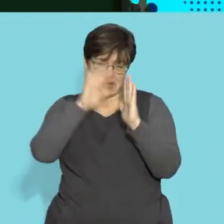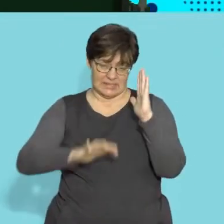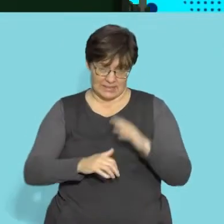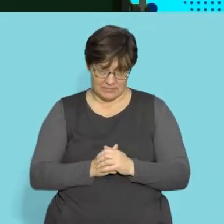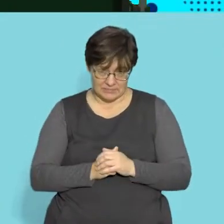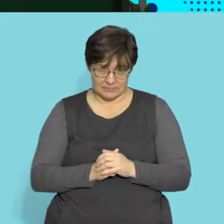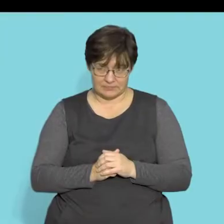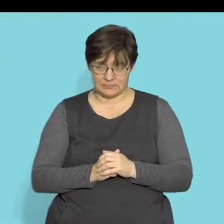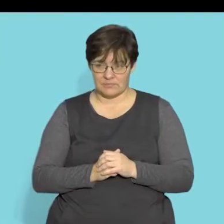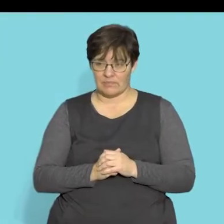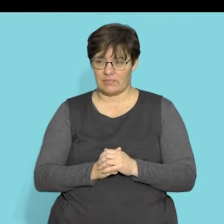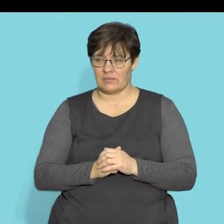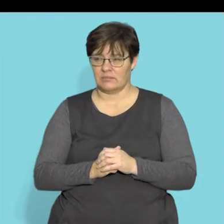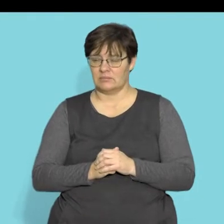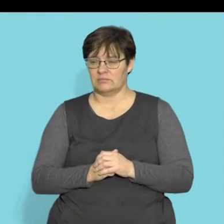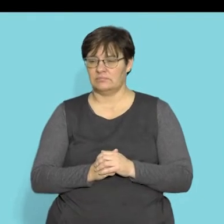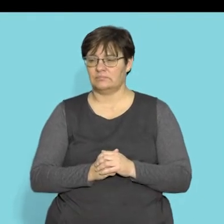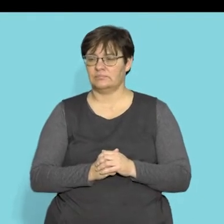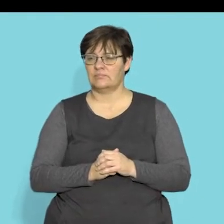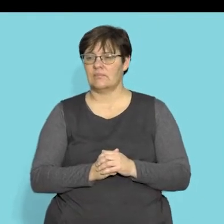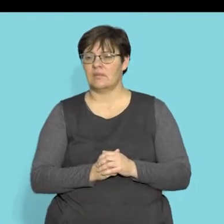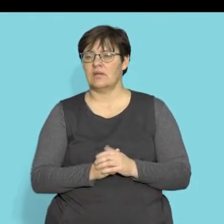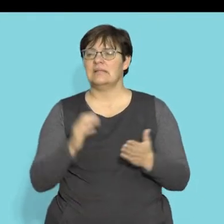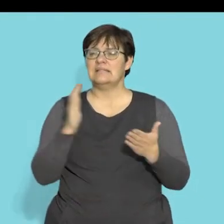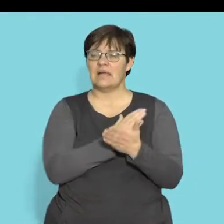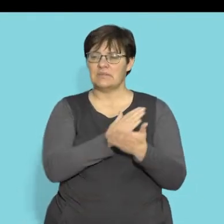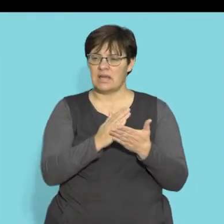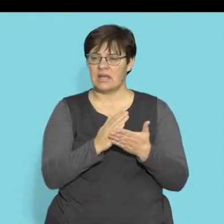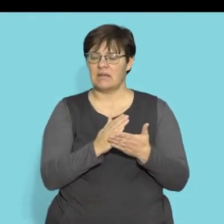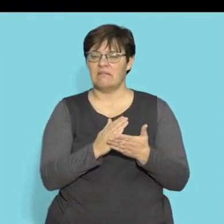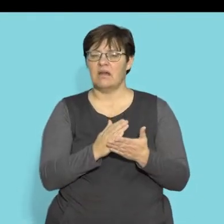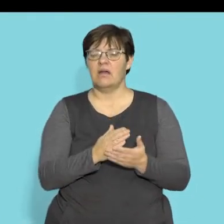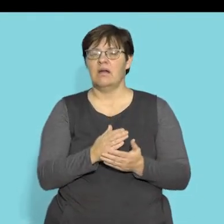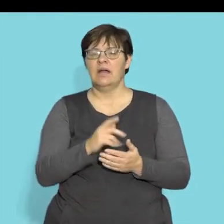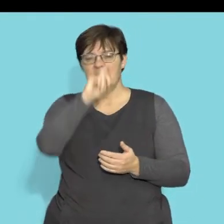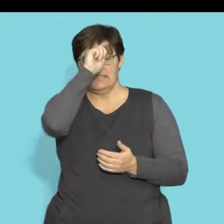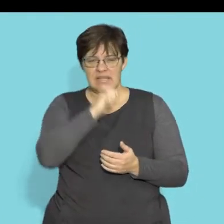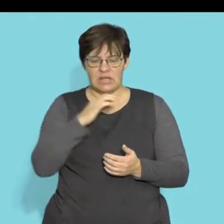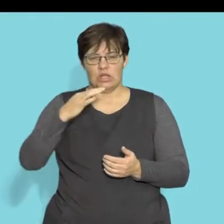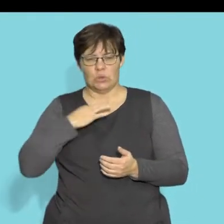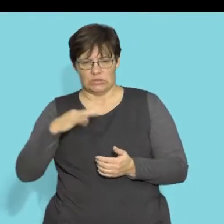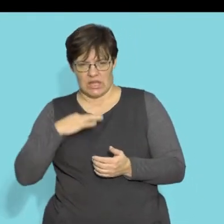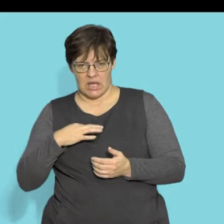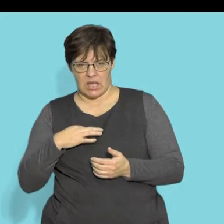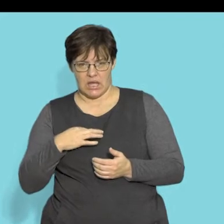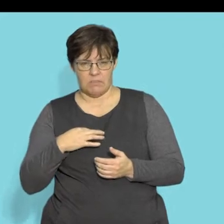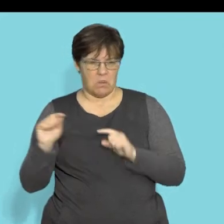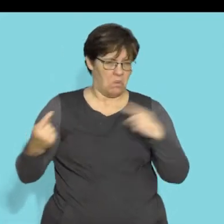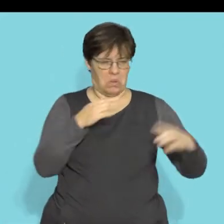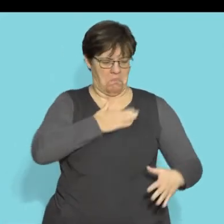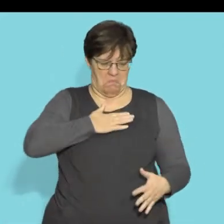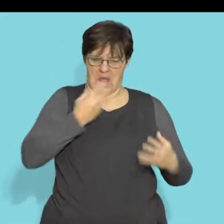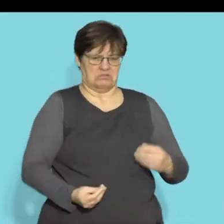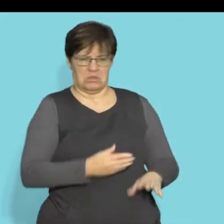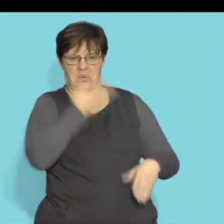question. Again, let's read this. Sometimes the paternity of a son or a daughter is